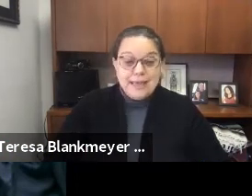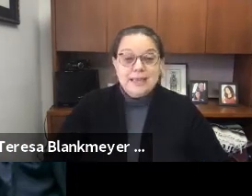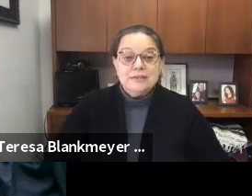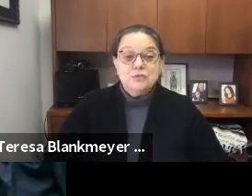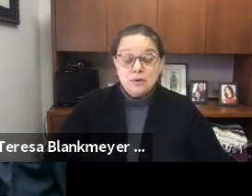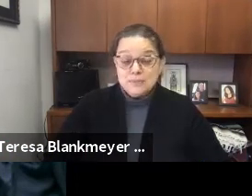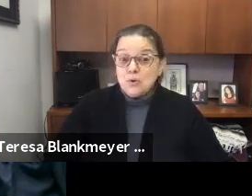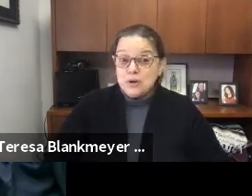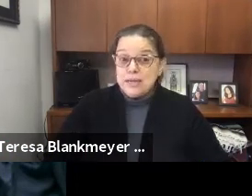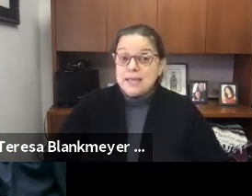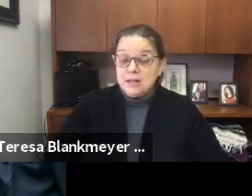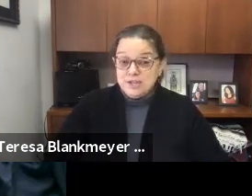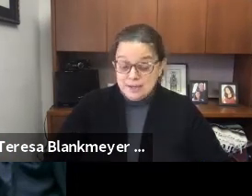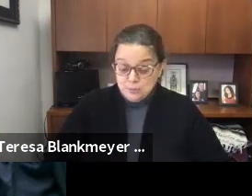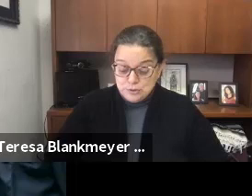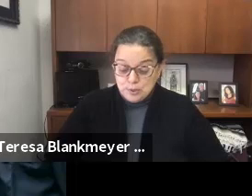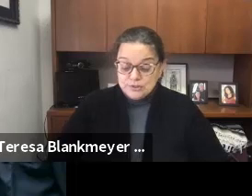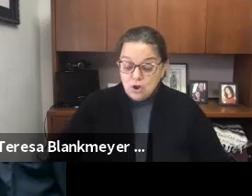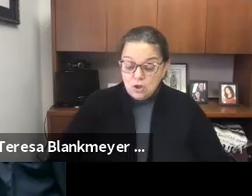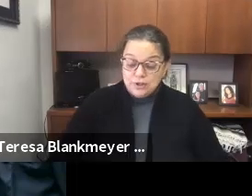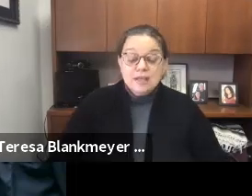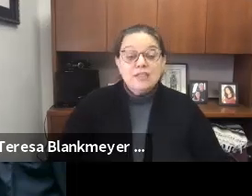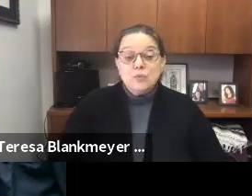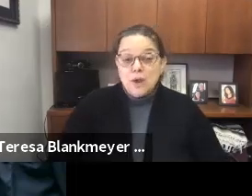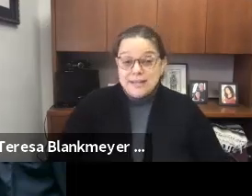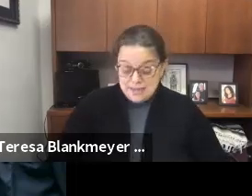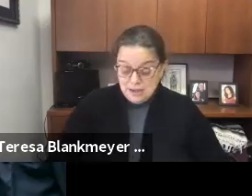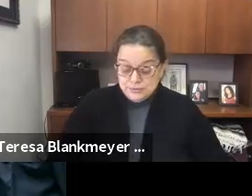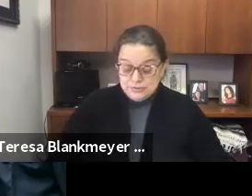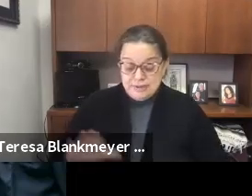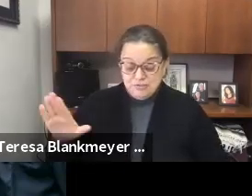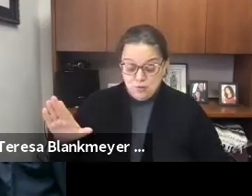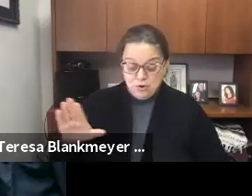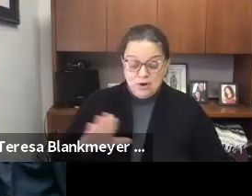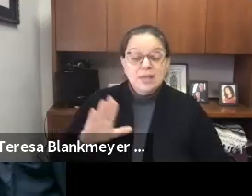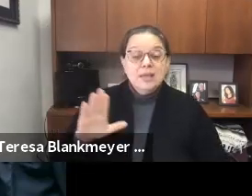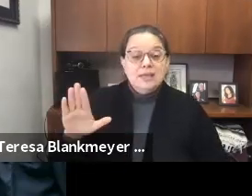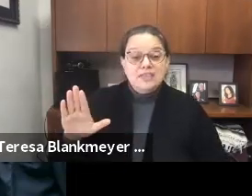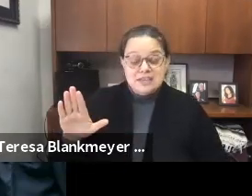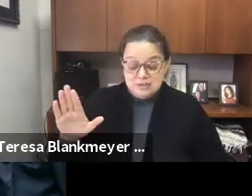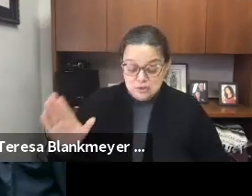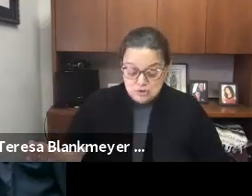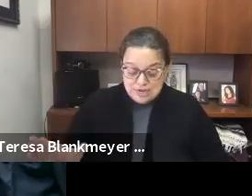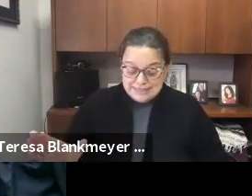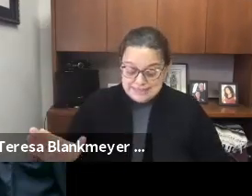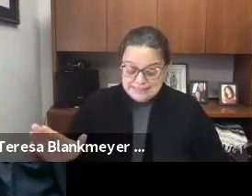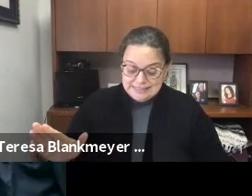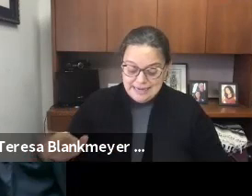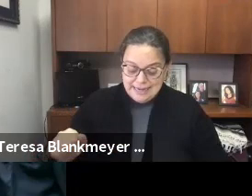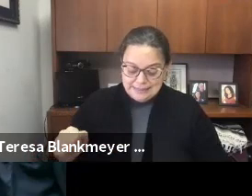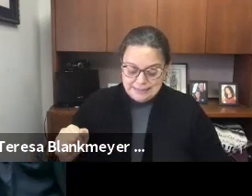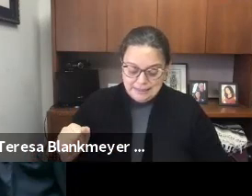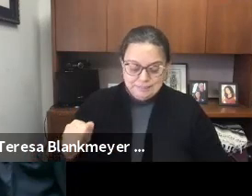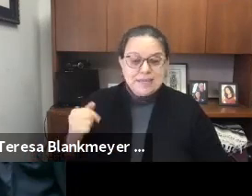having a dormitory at Caltech, which was called the Ruddock House, named for the